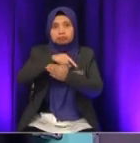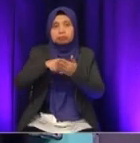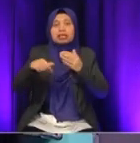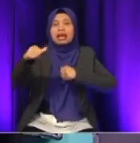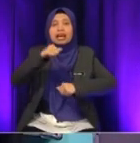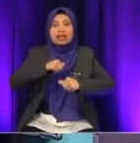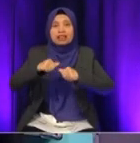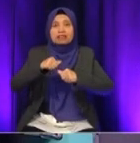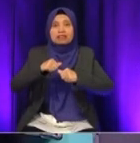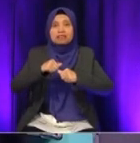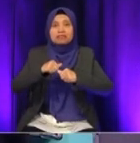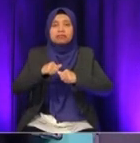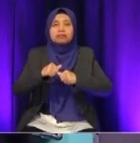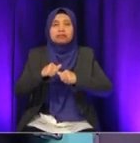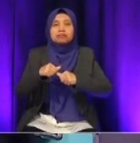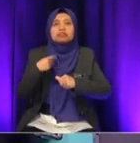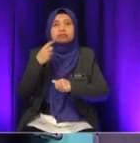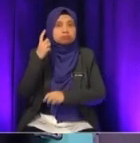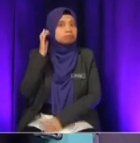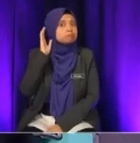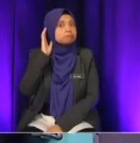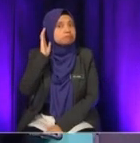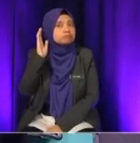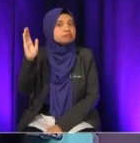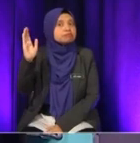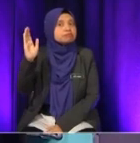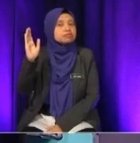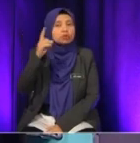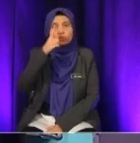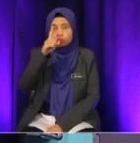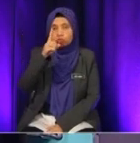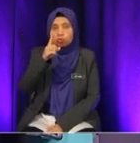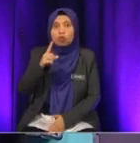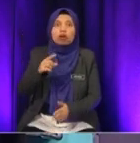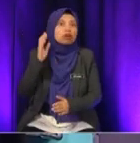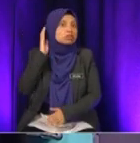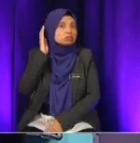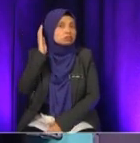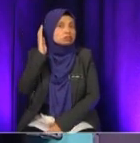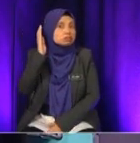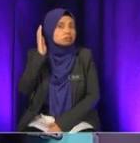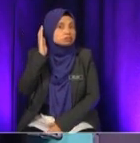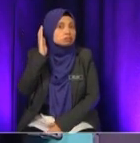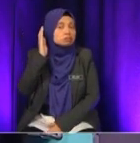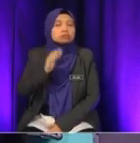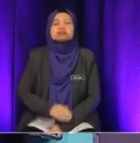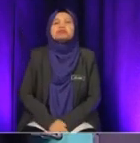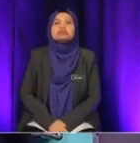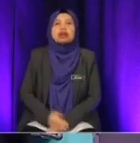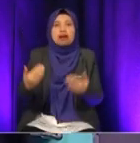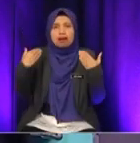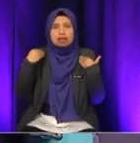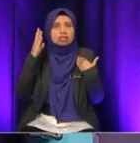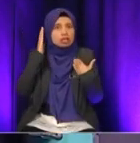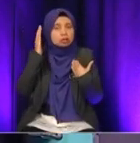today's lesson, our students are going to do listening. So they're going to listen to some audio, highlight few keywords related to the audio, okay,